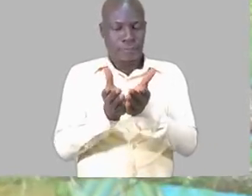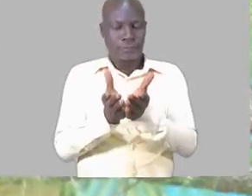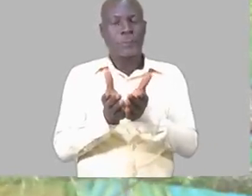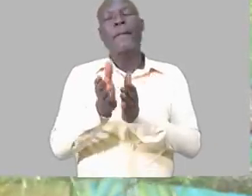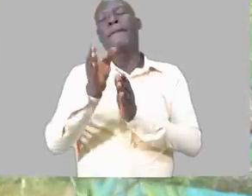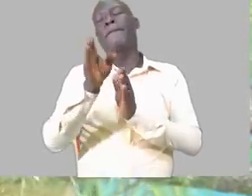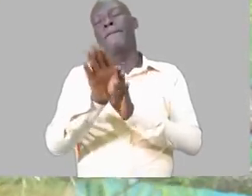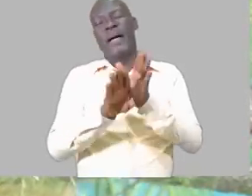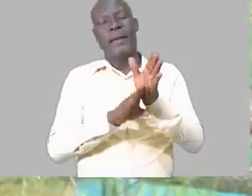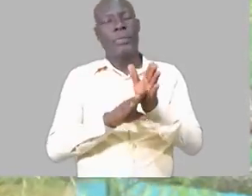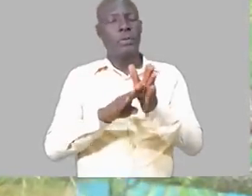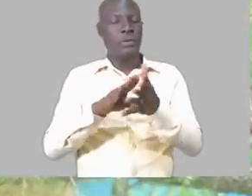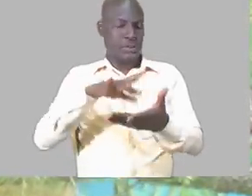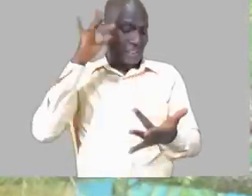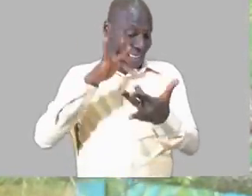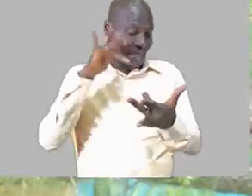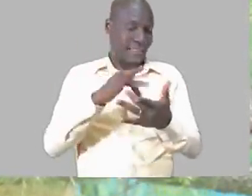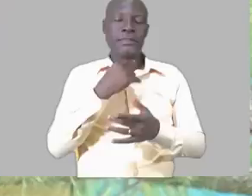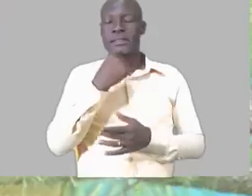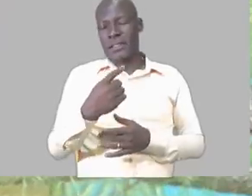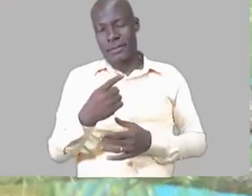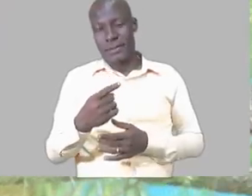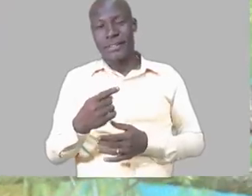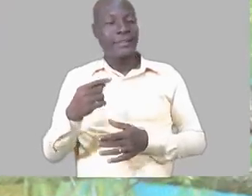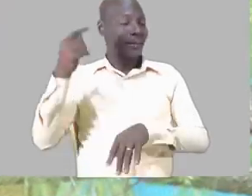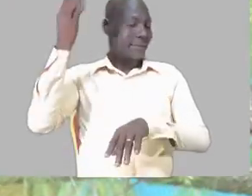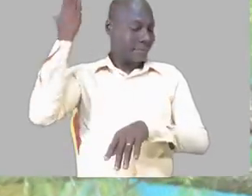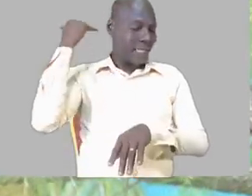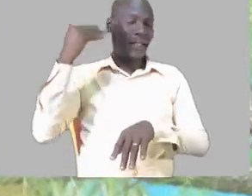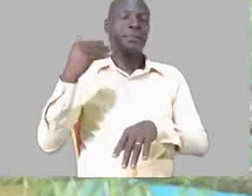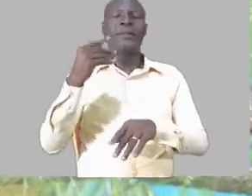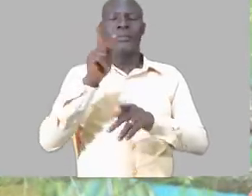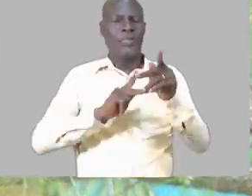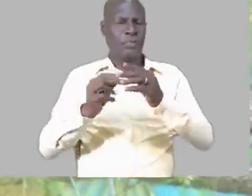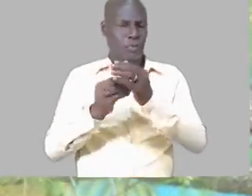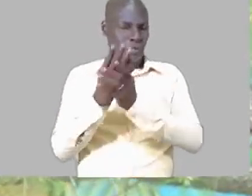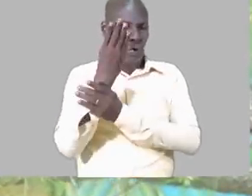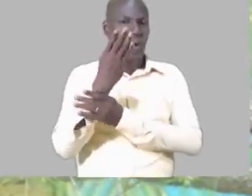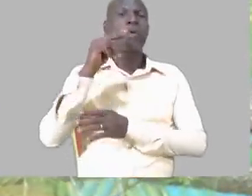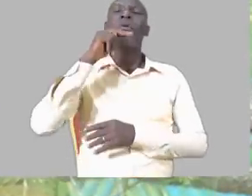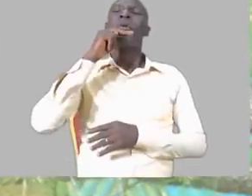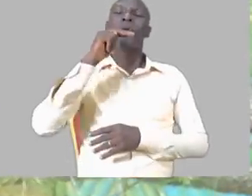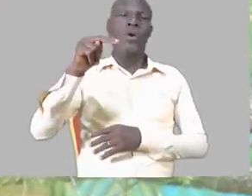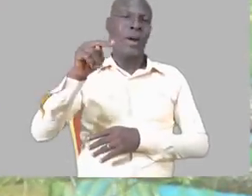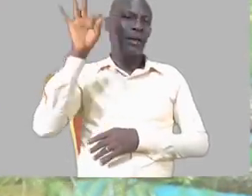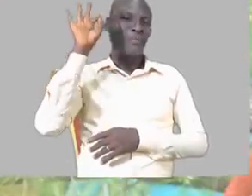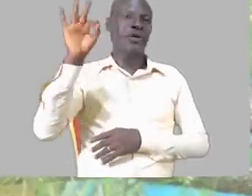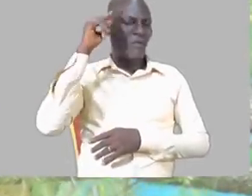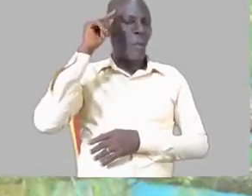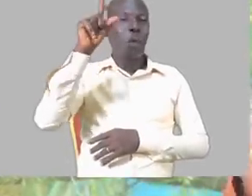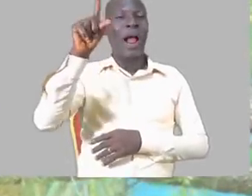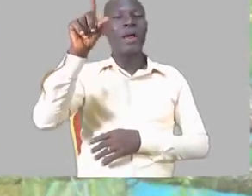so akonko no adesua ekyere ye se sasa abre na nipa enyini che Noah oprichi ye for